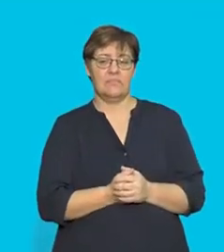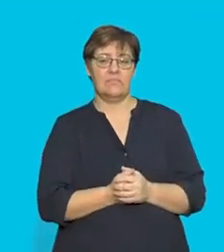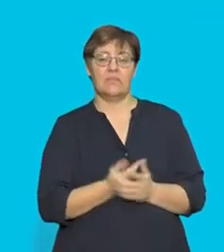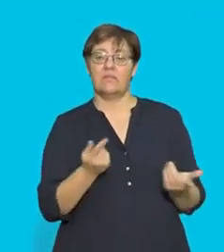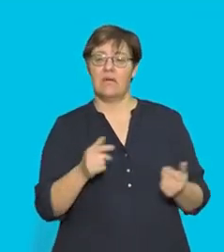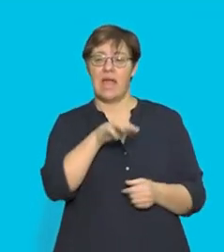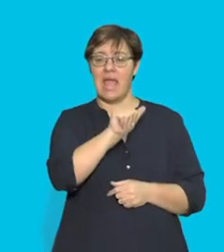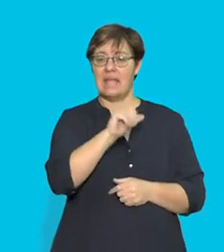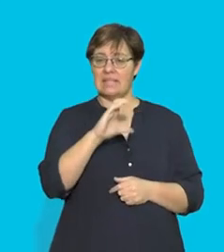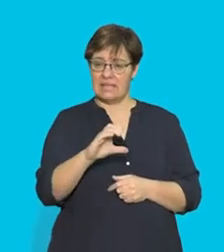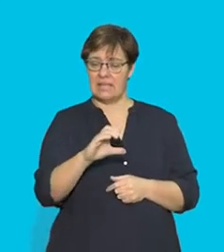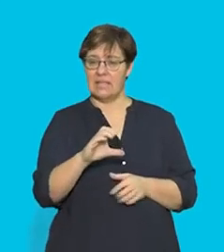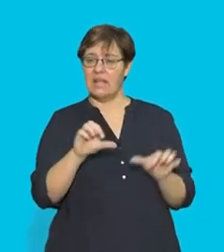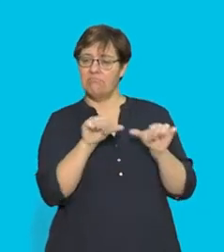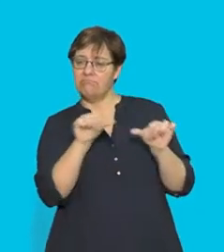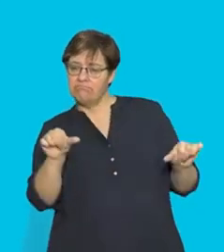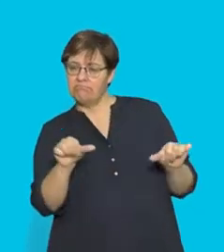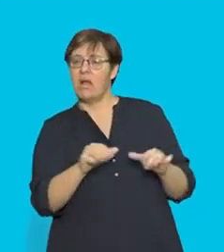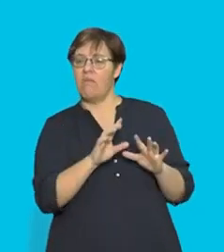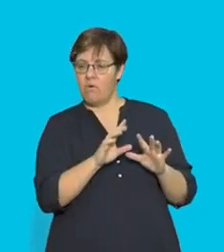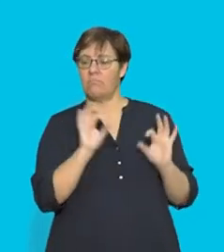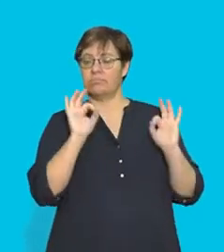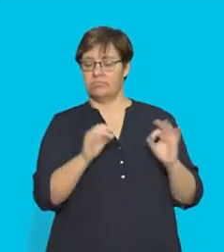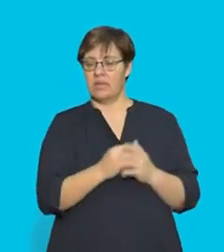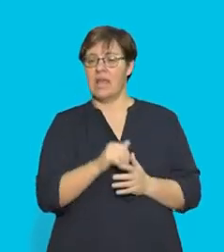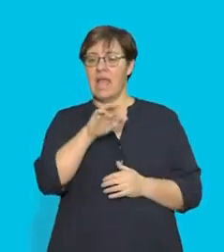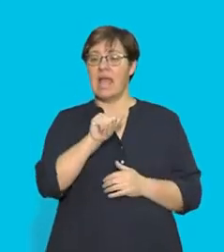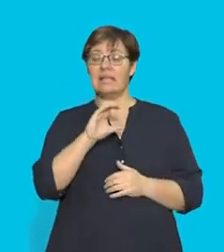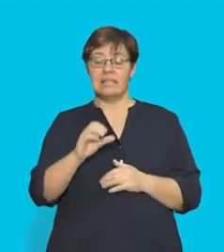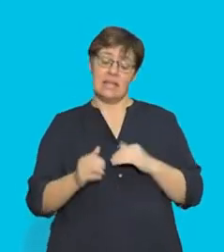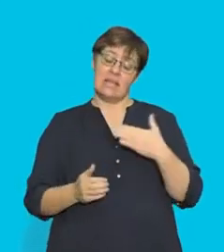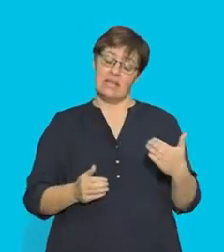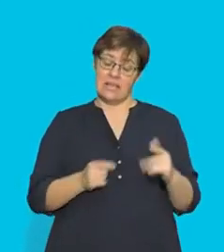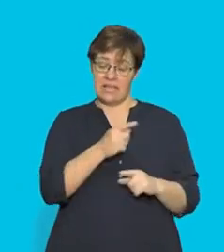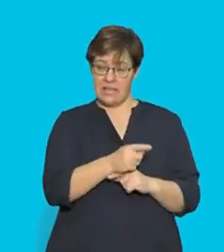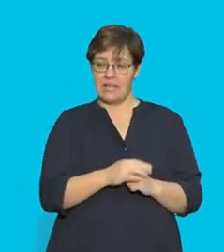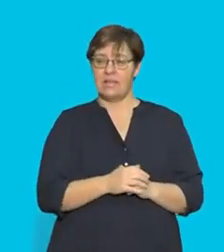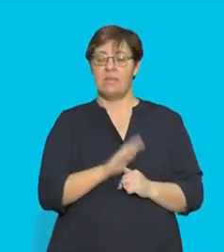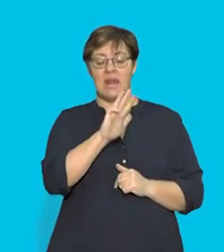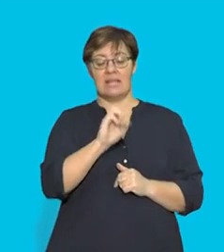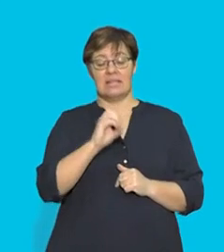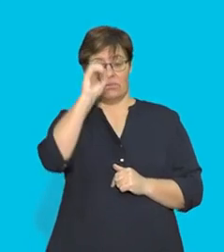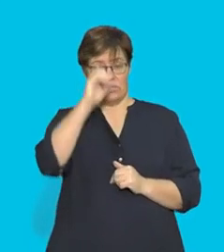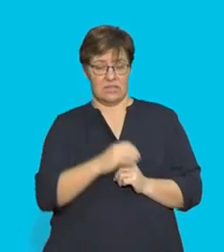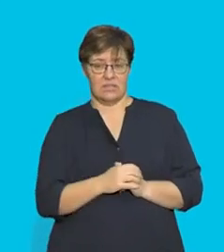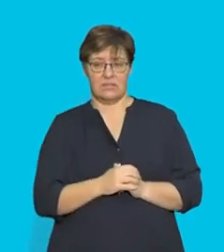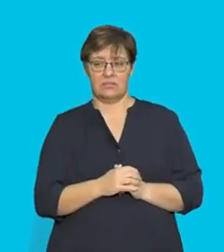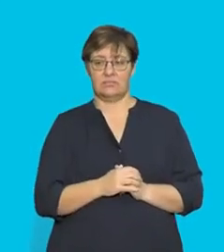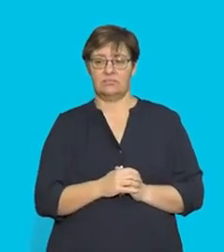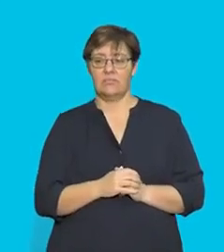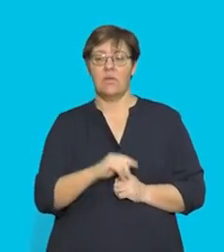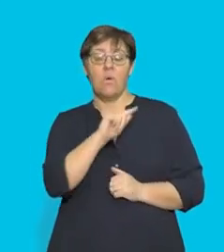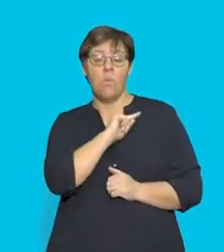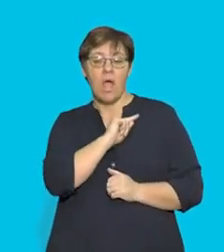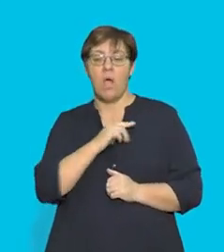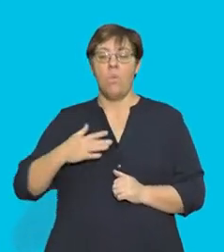Okay, so determine the length of AC correct to the nearest meter. So AC belongs to that right angle triangle. And remember, we've got to use,